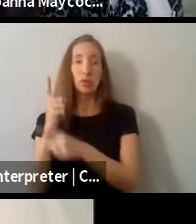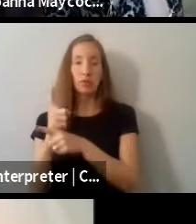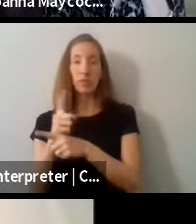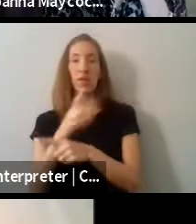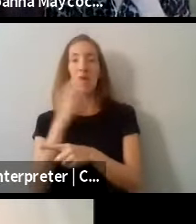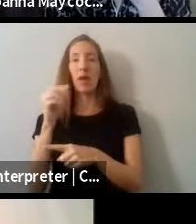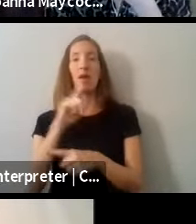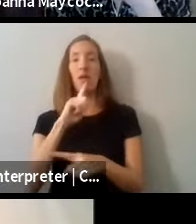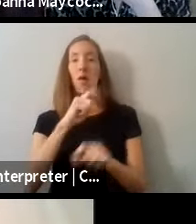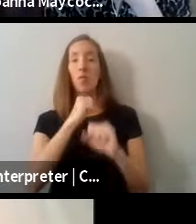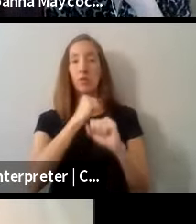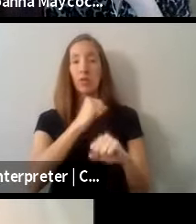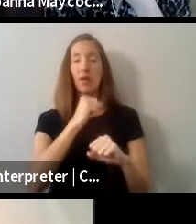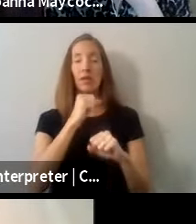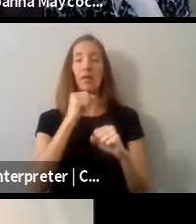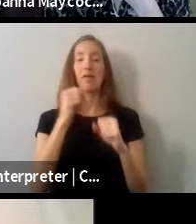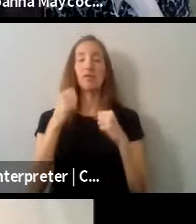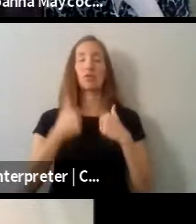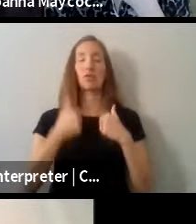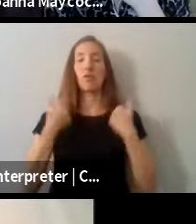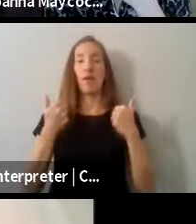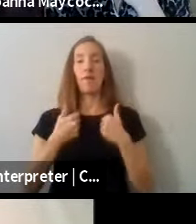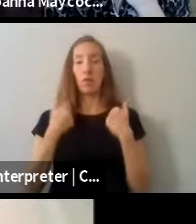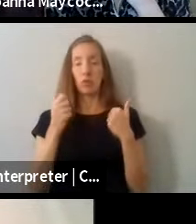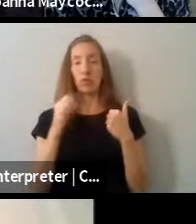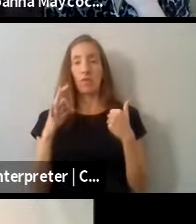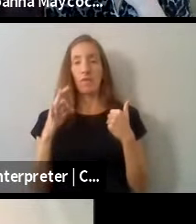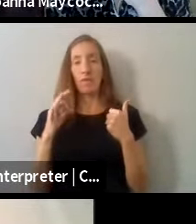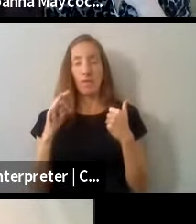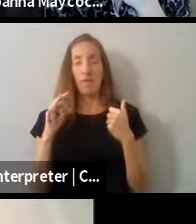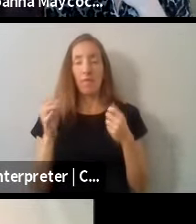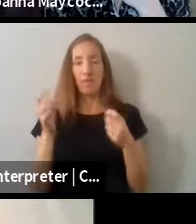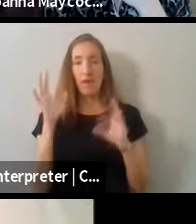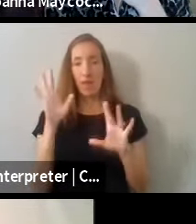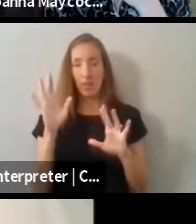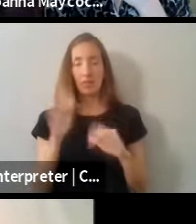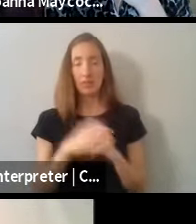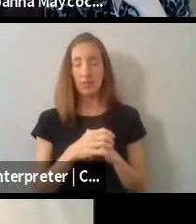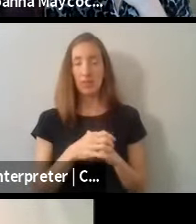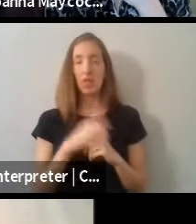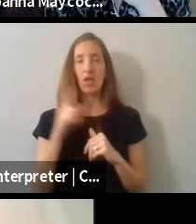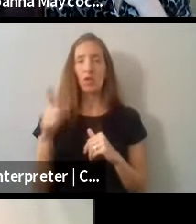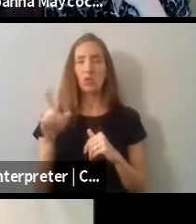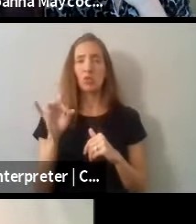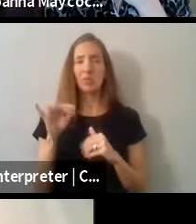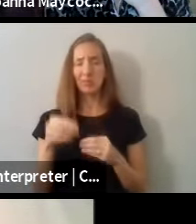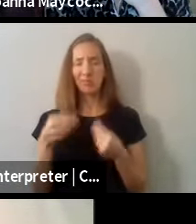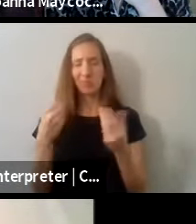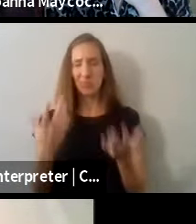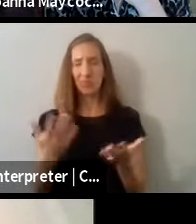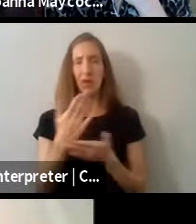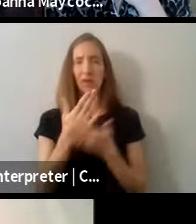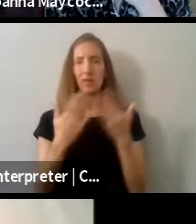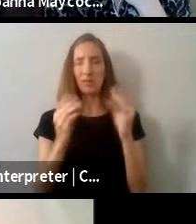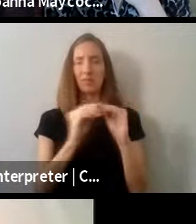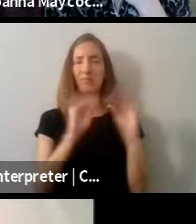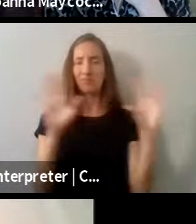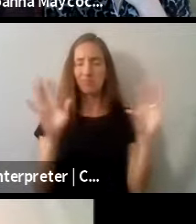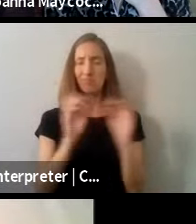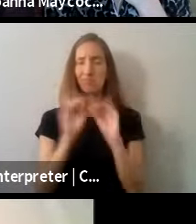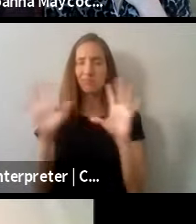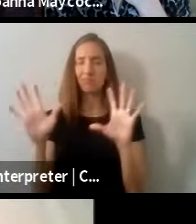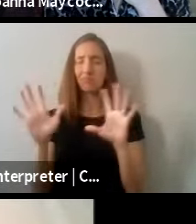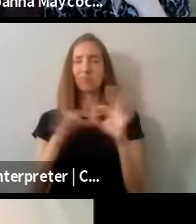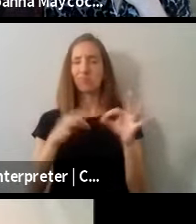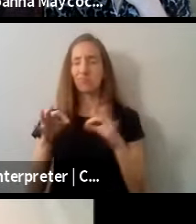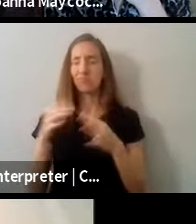protected as survivors of violence. You provided some important contextual and clear pragmatic